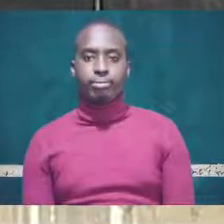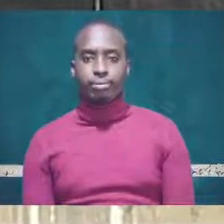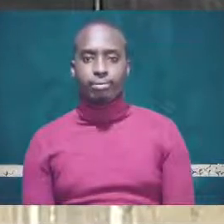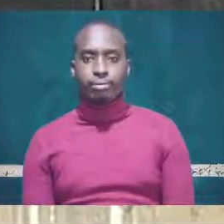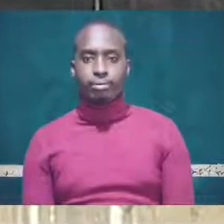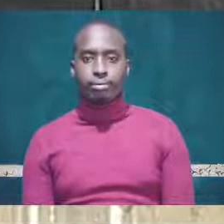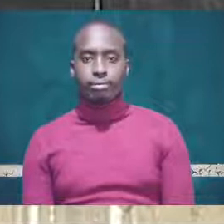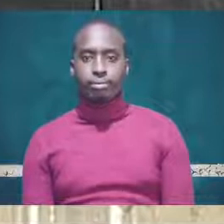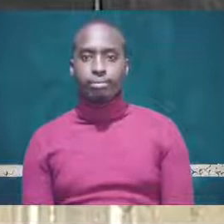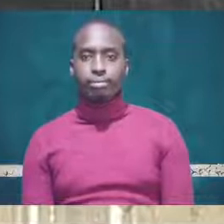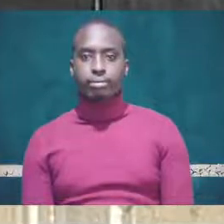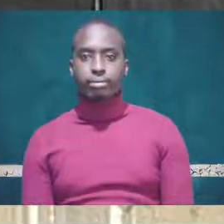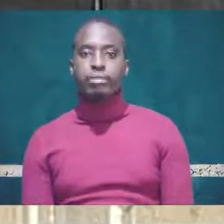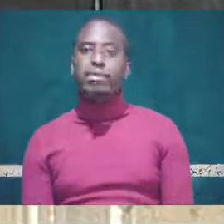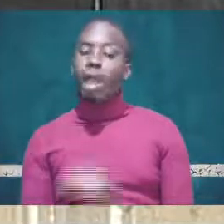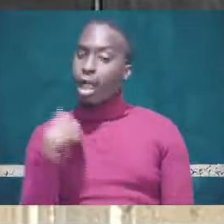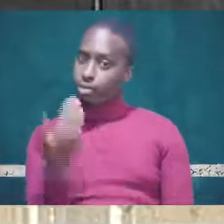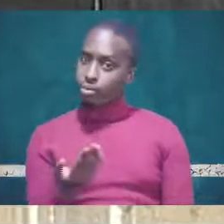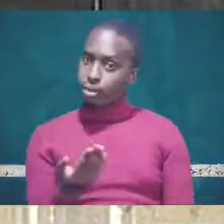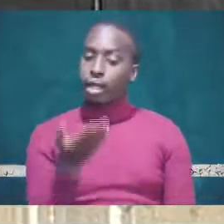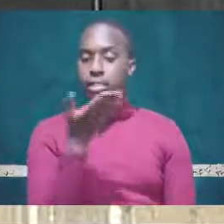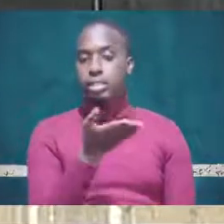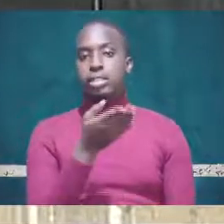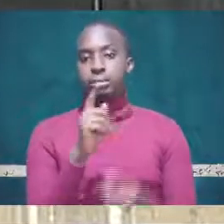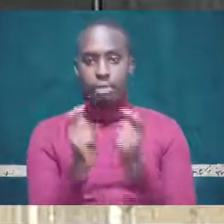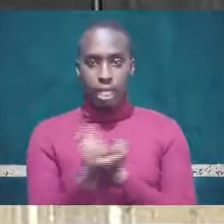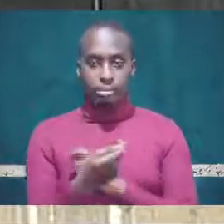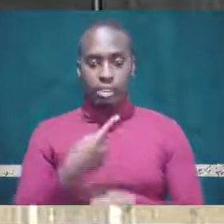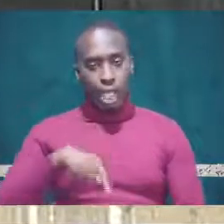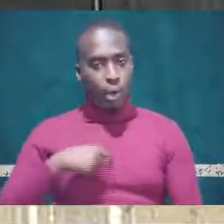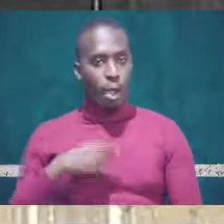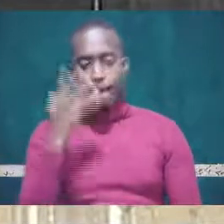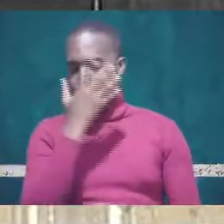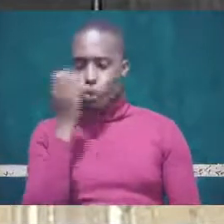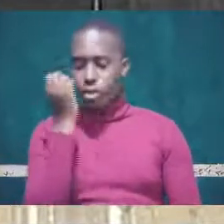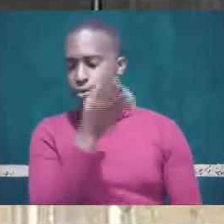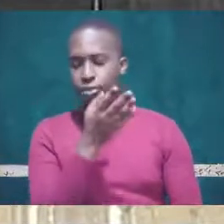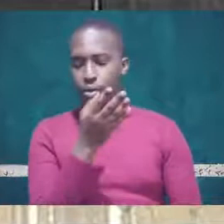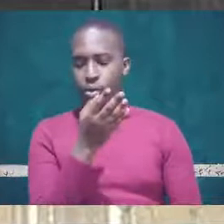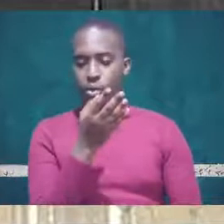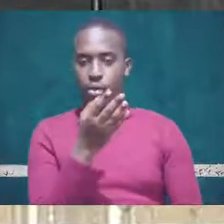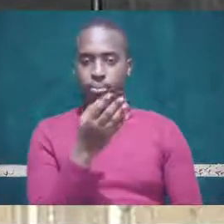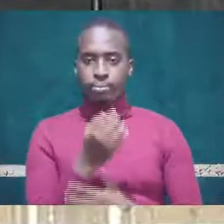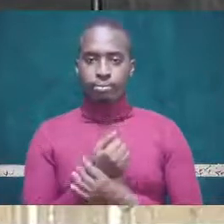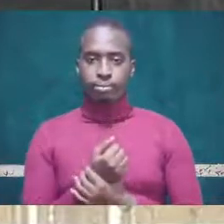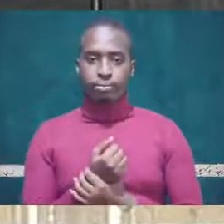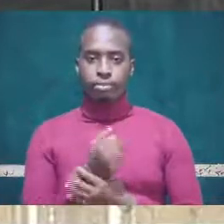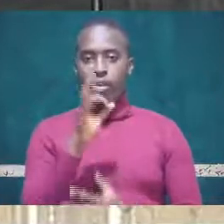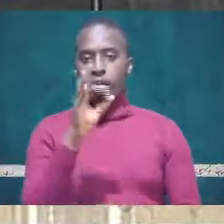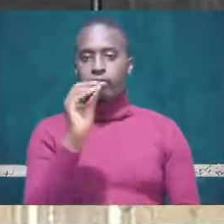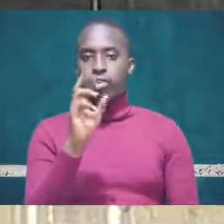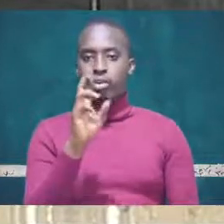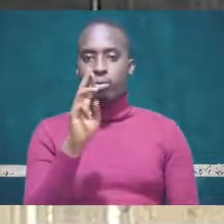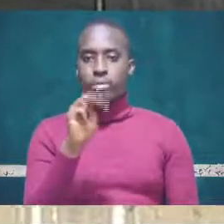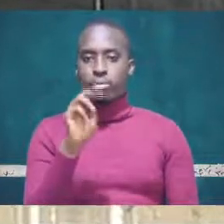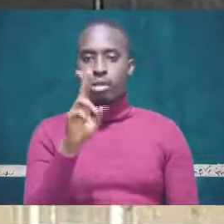is T. And so this becomes our beautiful formula. Power is